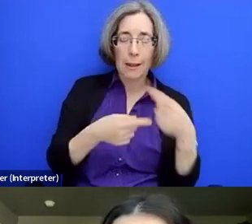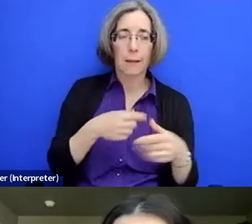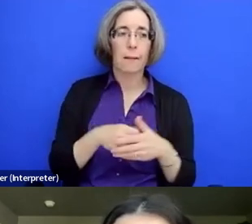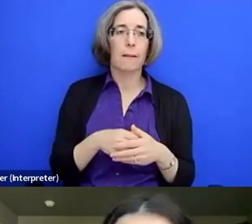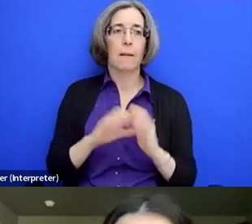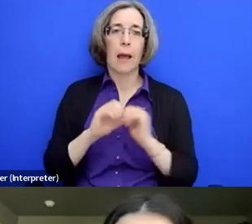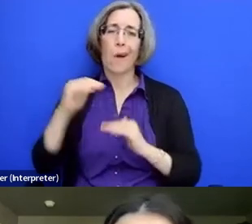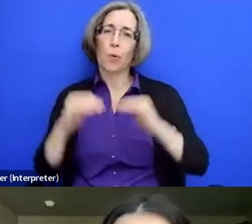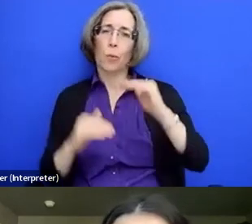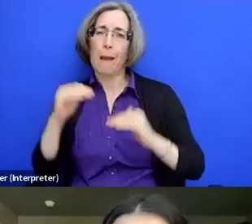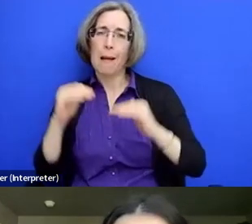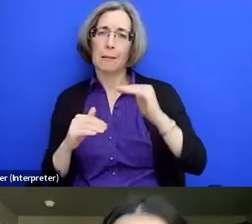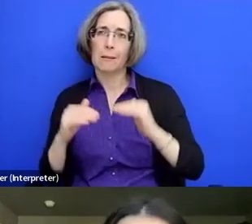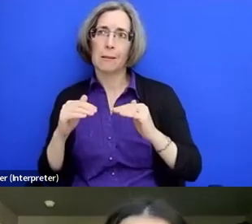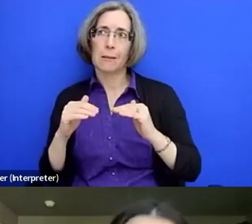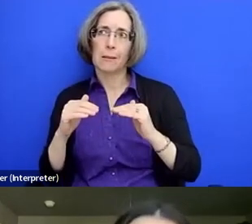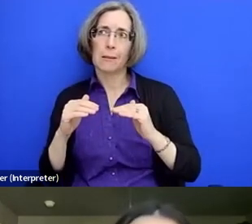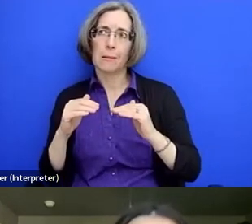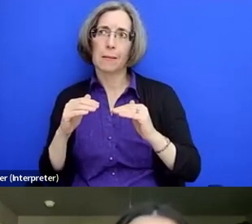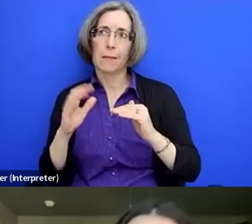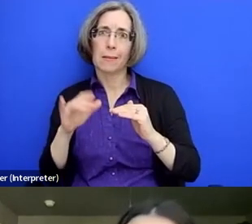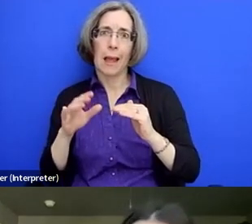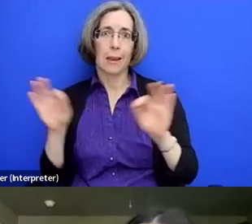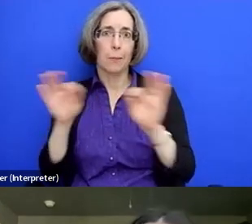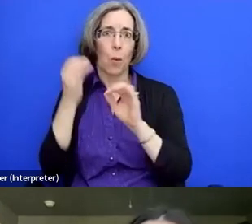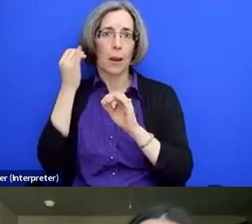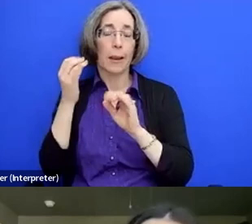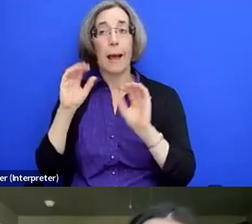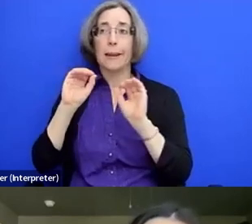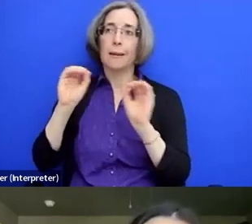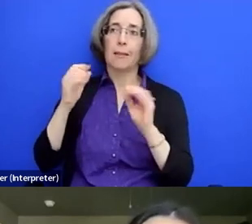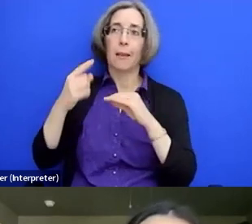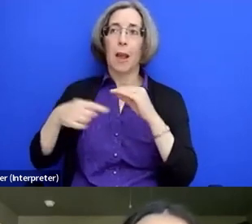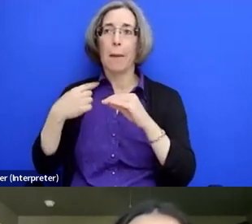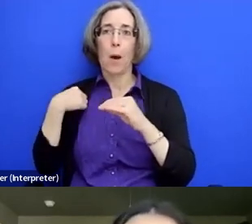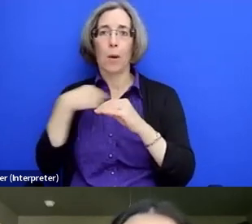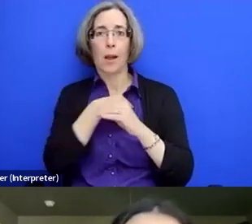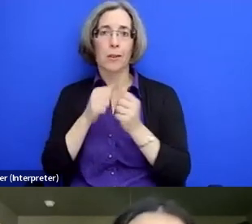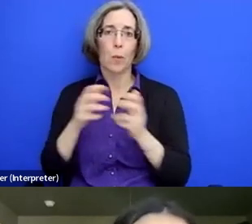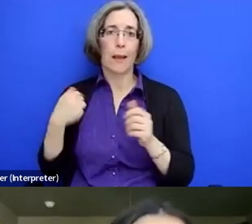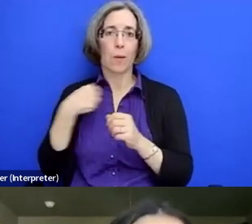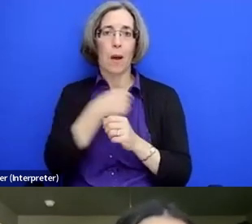this really important idea of nothing about us without us, which has been the mantra of the disability rights movement